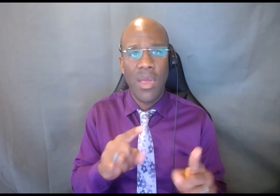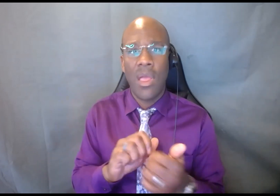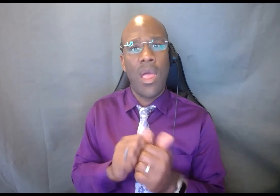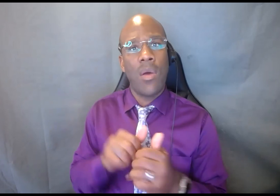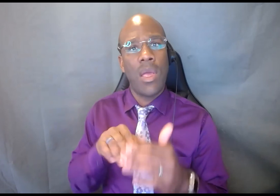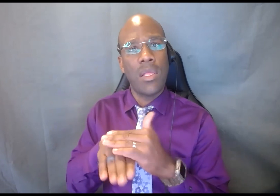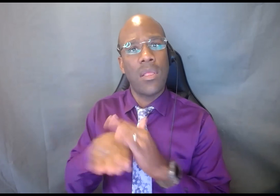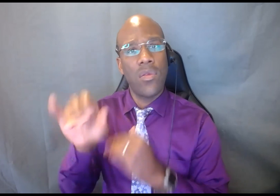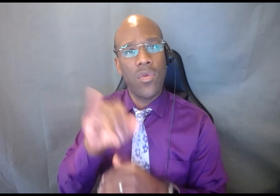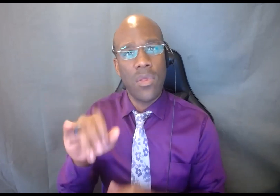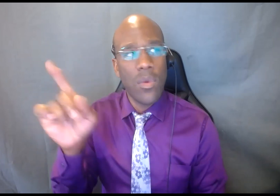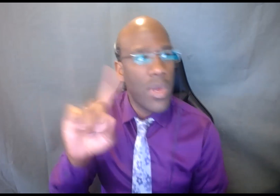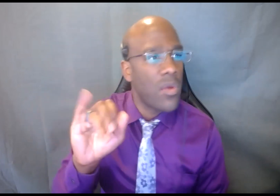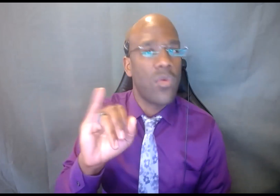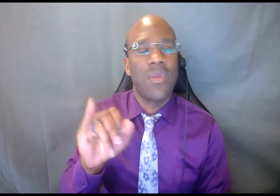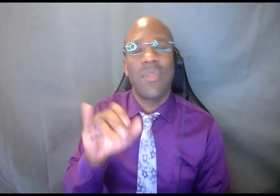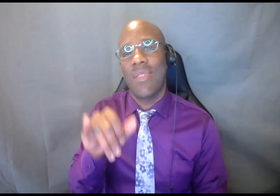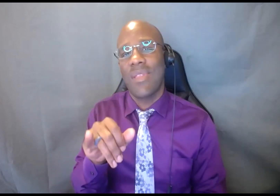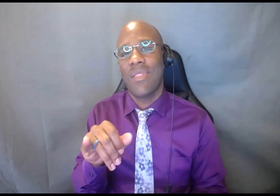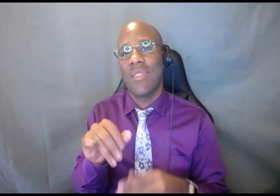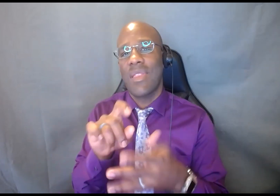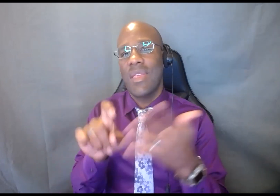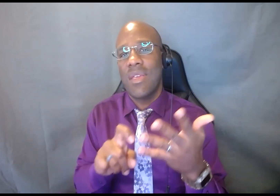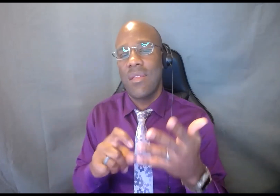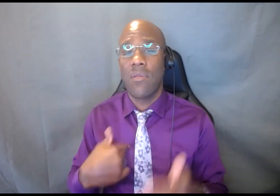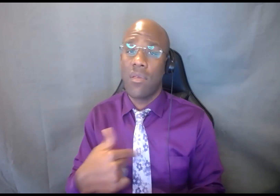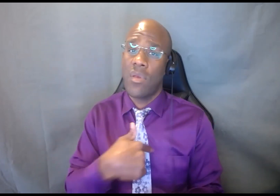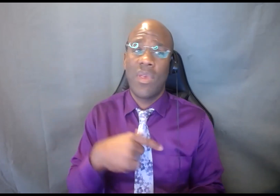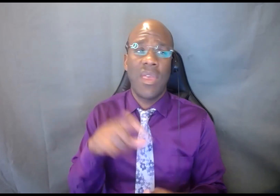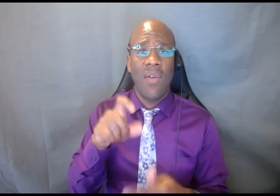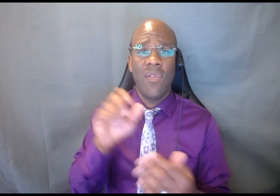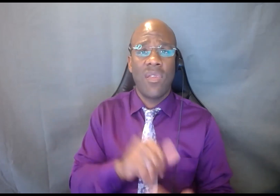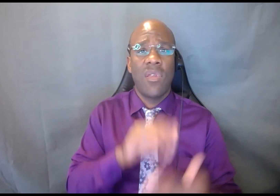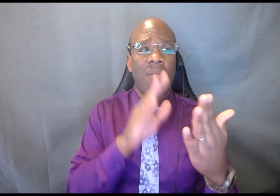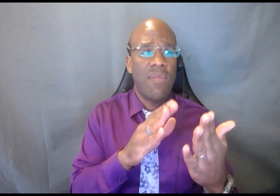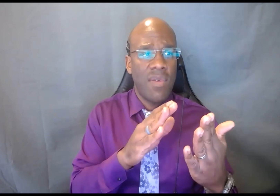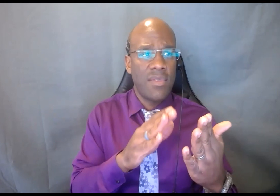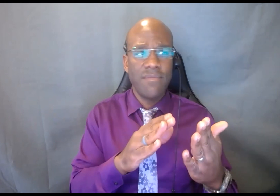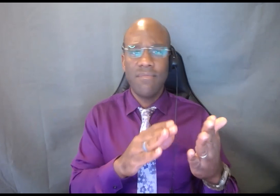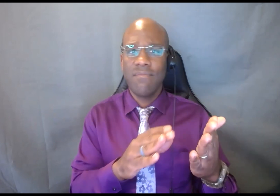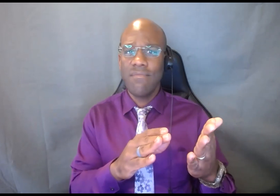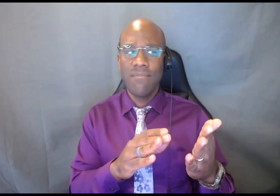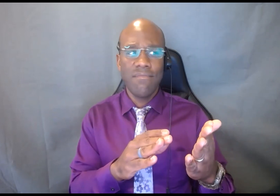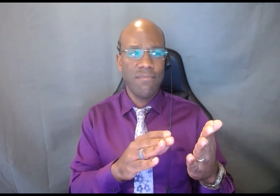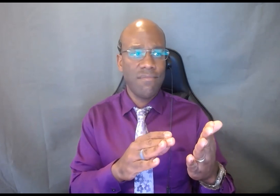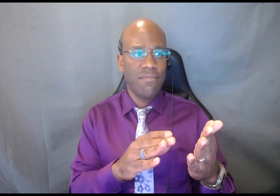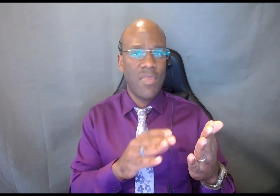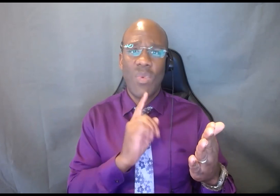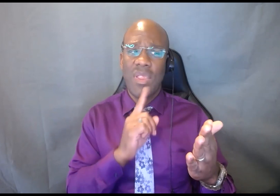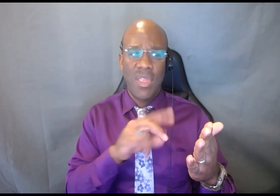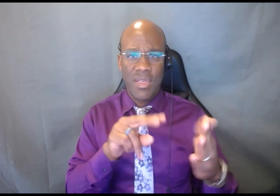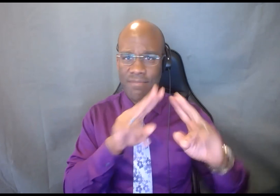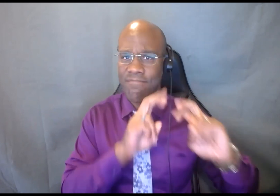fact how, our current, systems are set up in order to really,